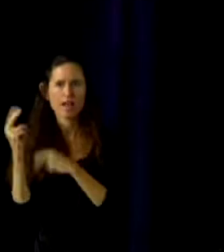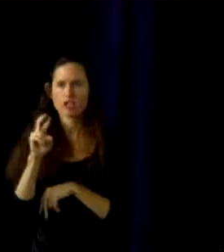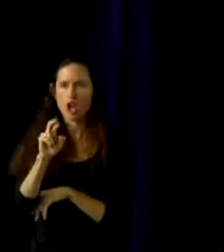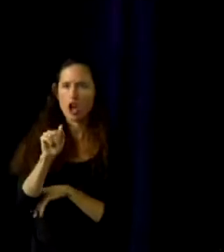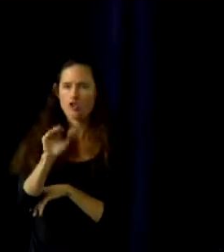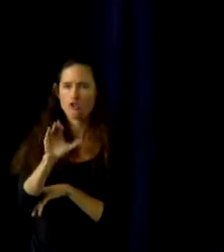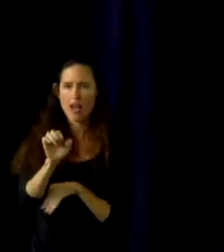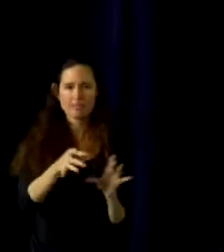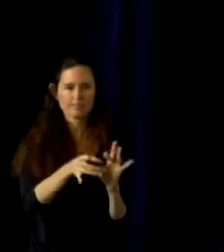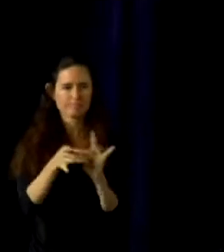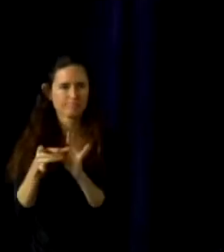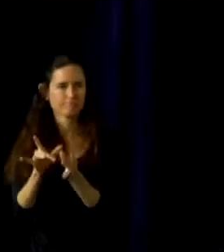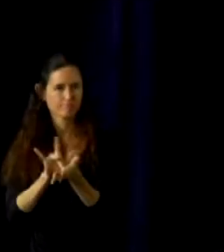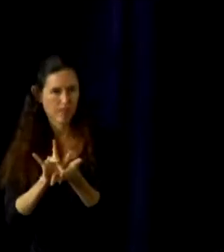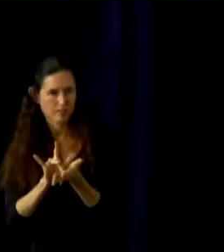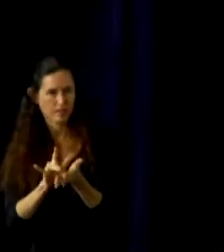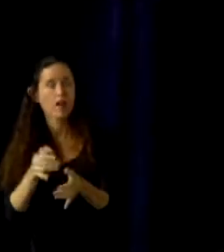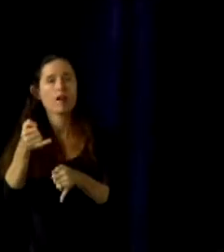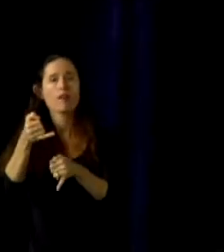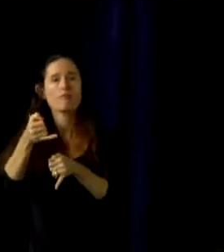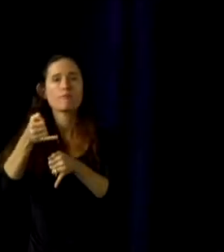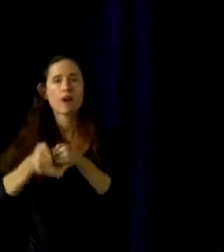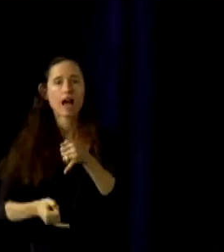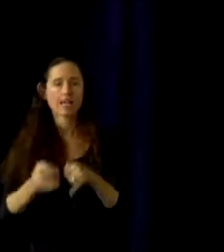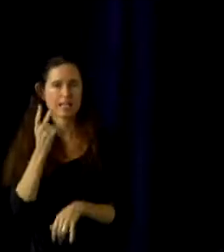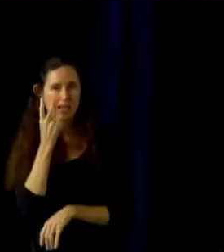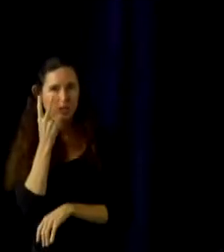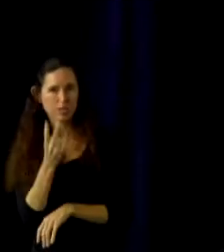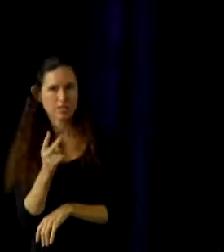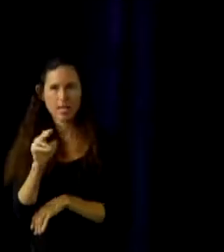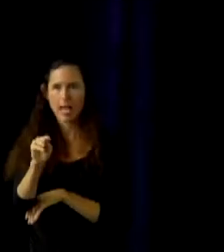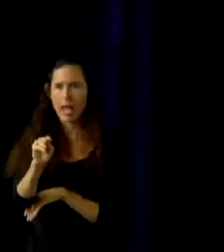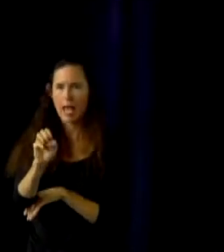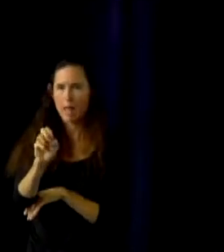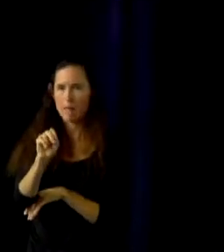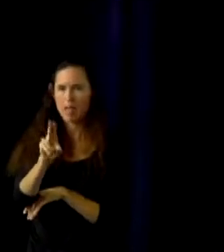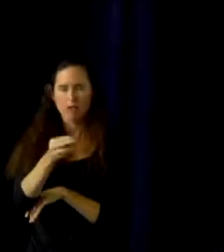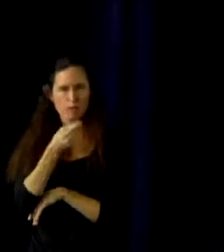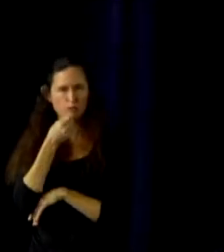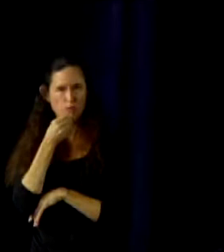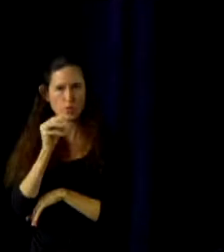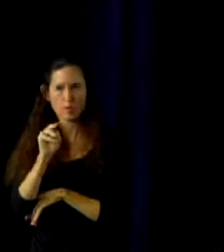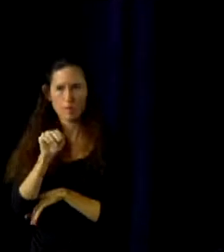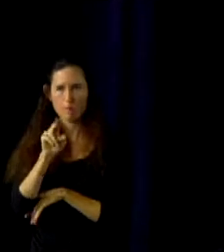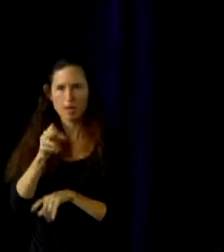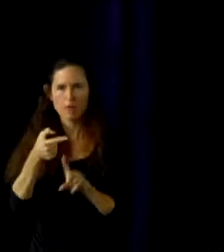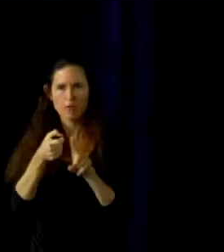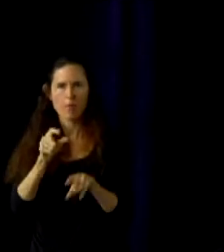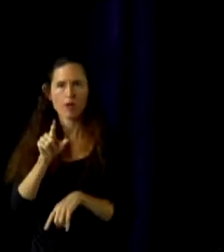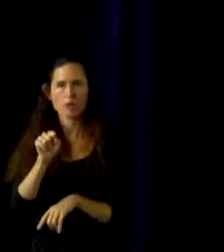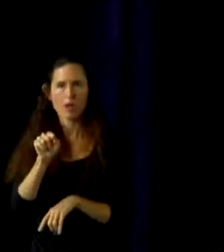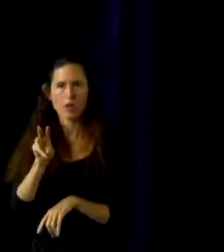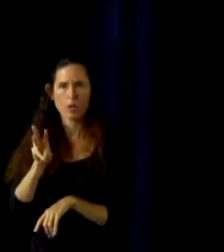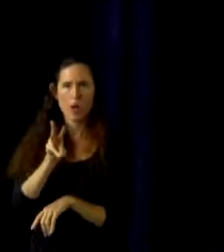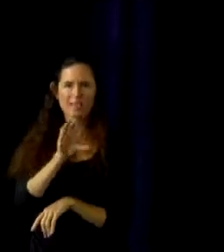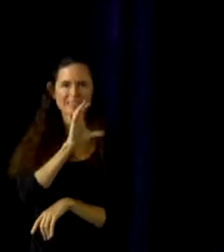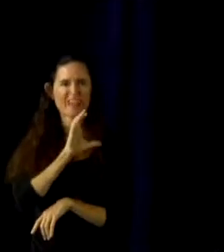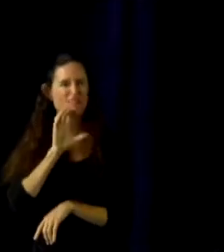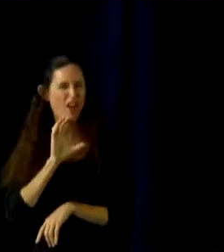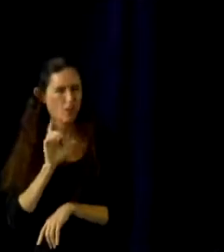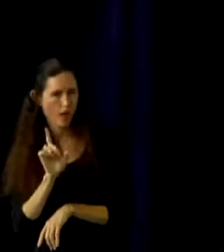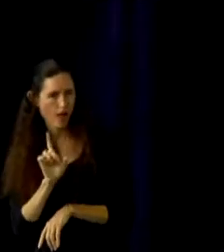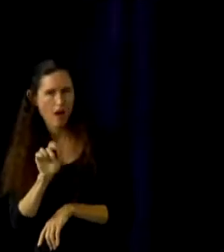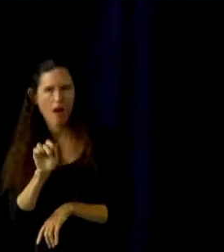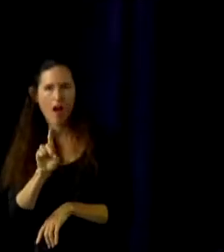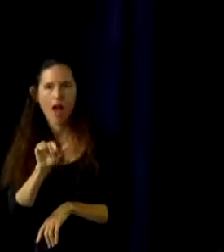one this week. Finally, you'll see a menu. Now, this menu is from 20 West Cafe. It's on Adams Street downtown,